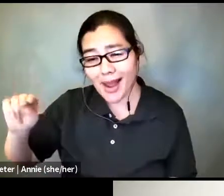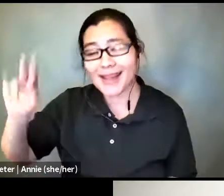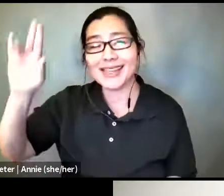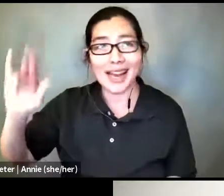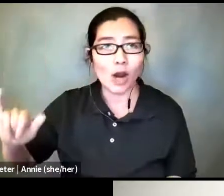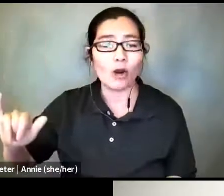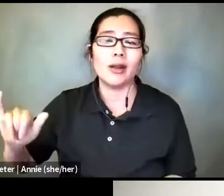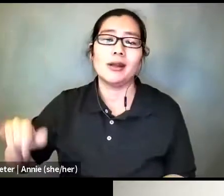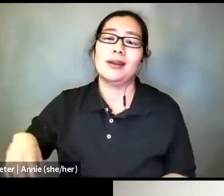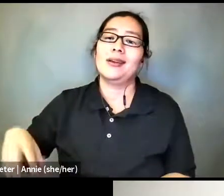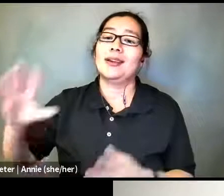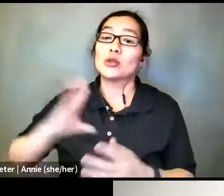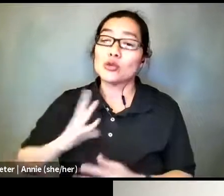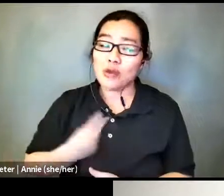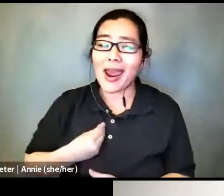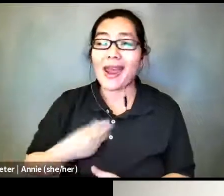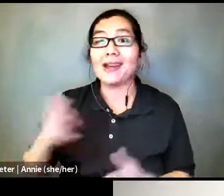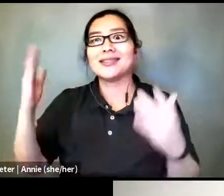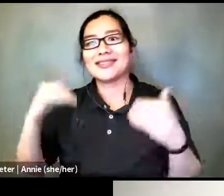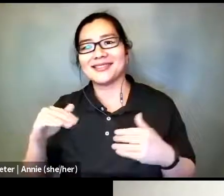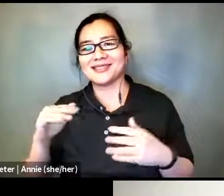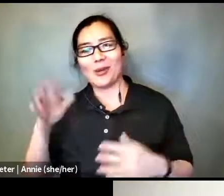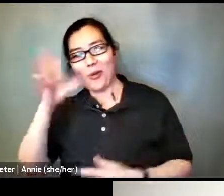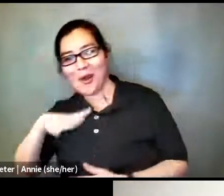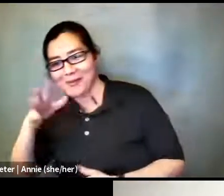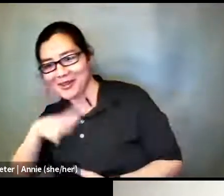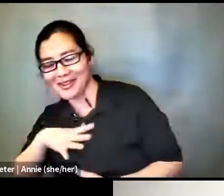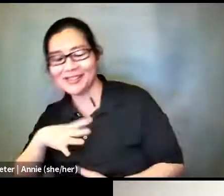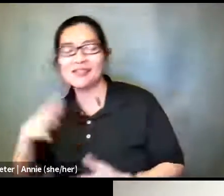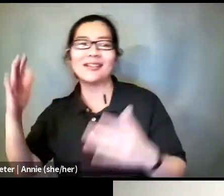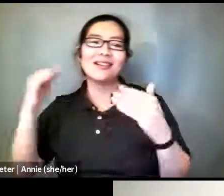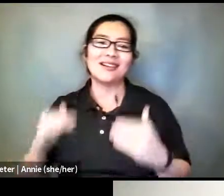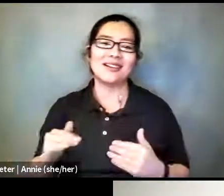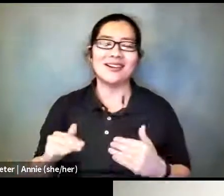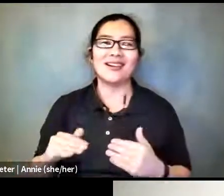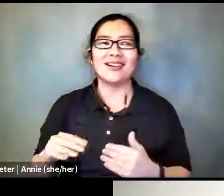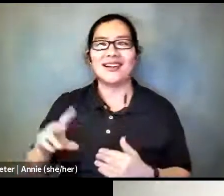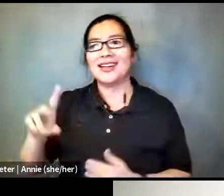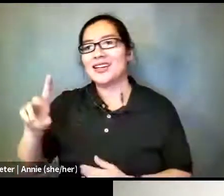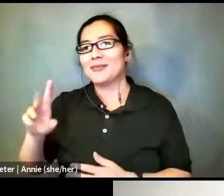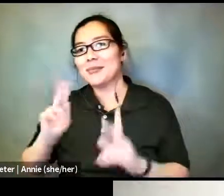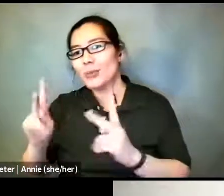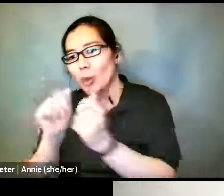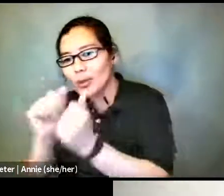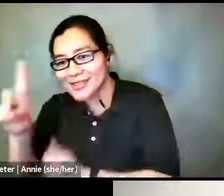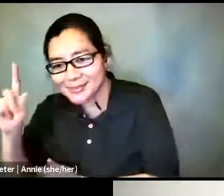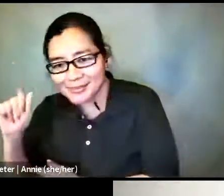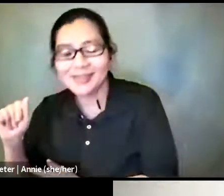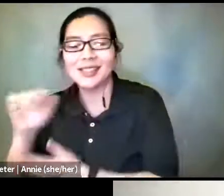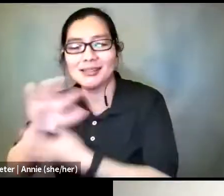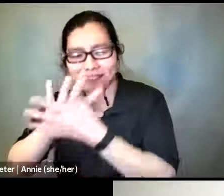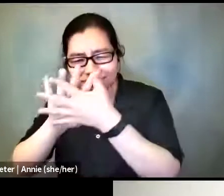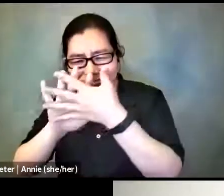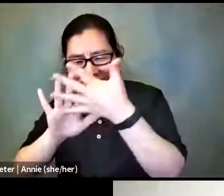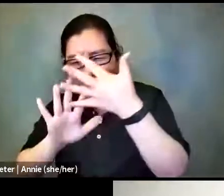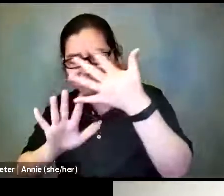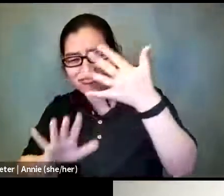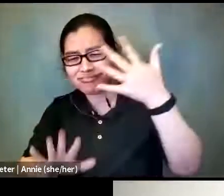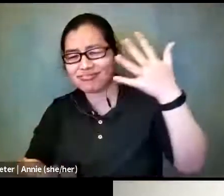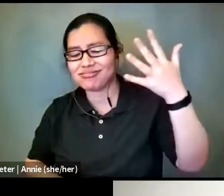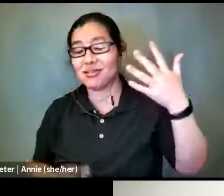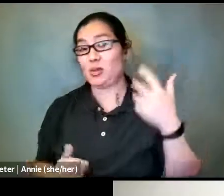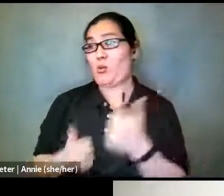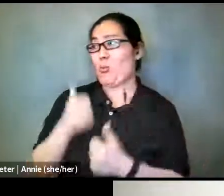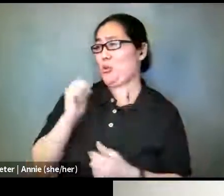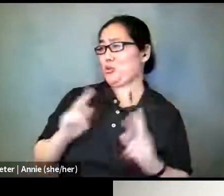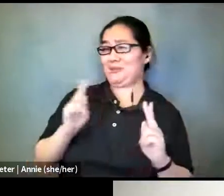that, people with disabilities. So it took me a long time to kind of get there. So yeah, I think, you know, most of us, I just want to, you know, if